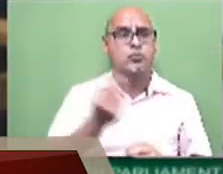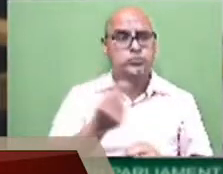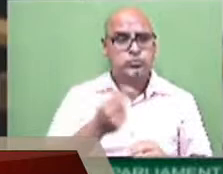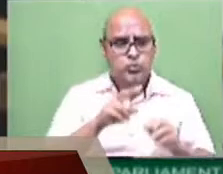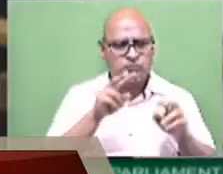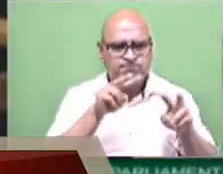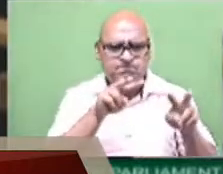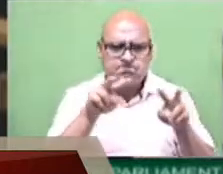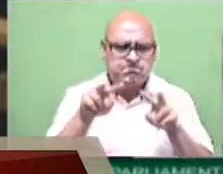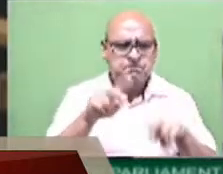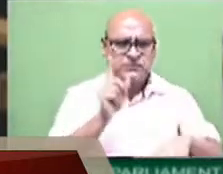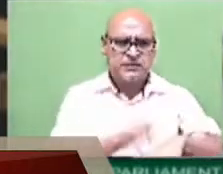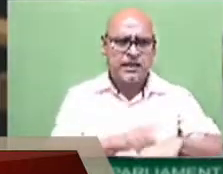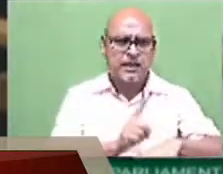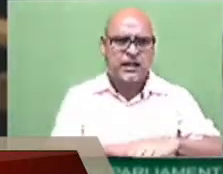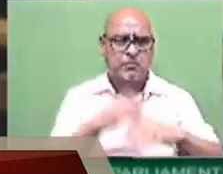by